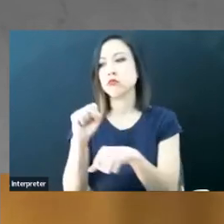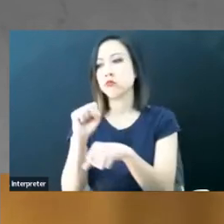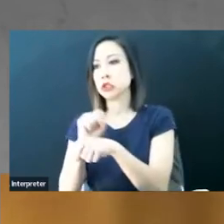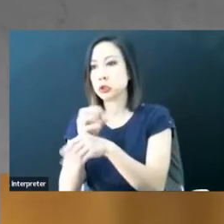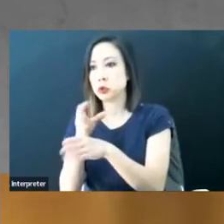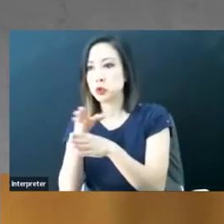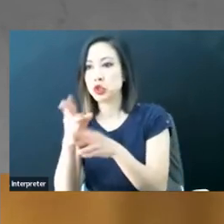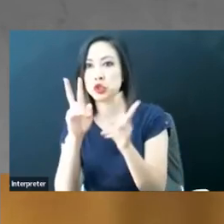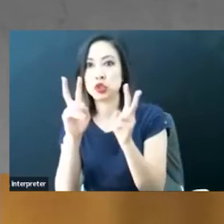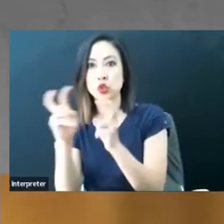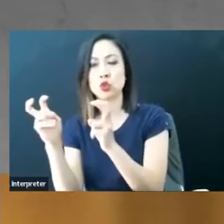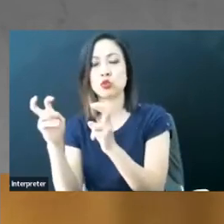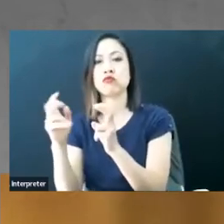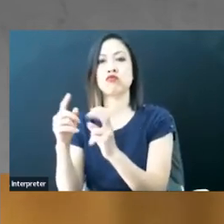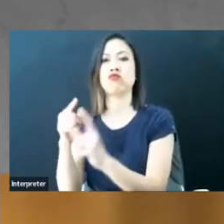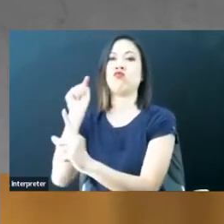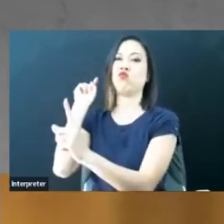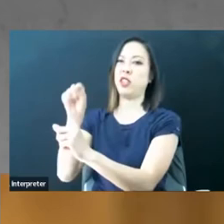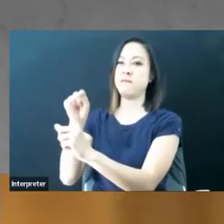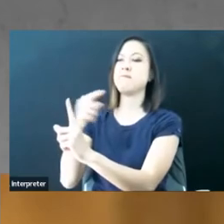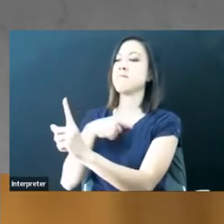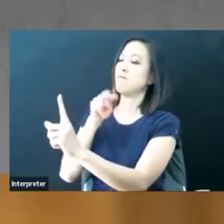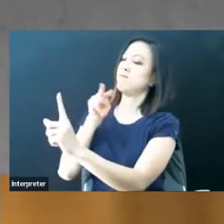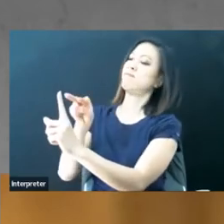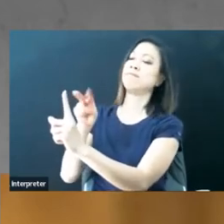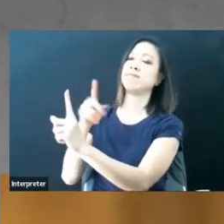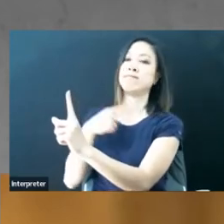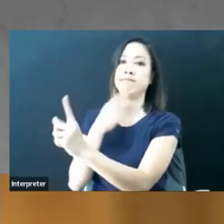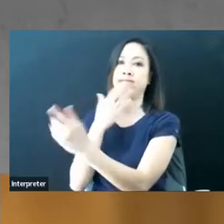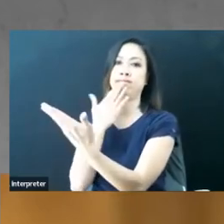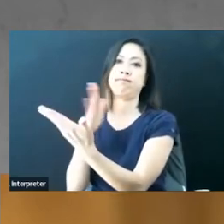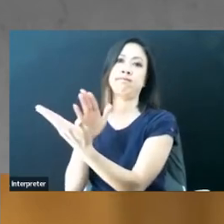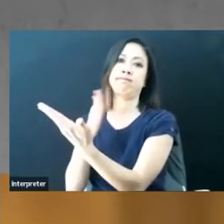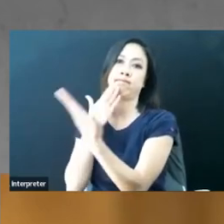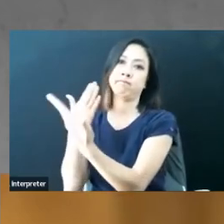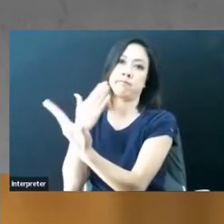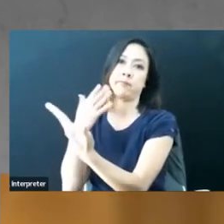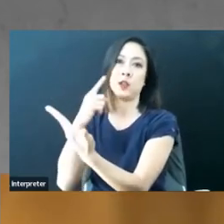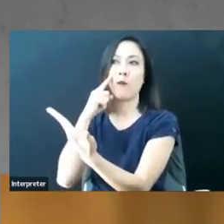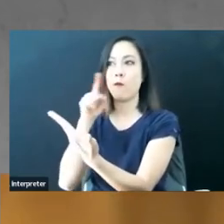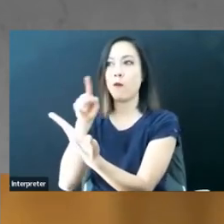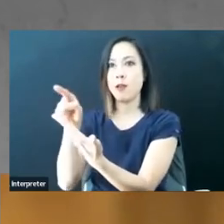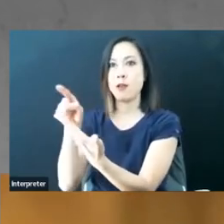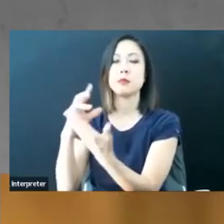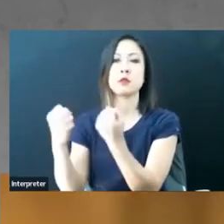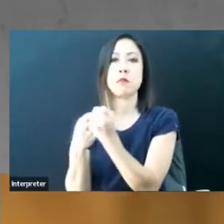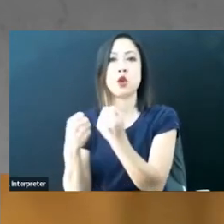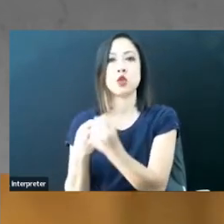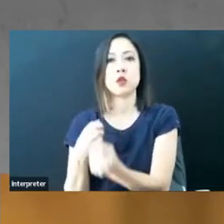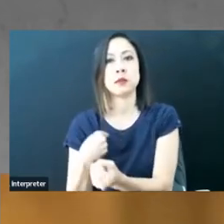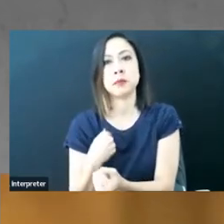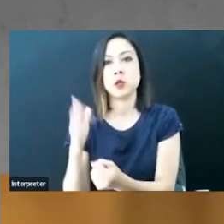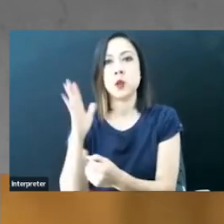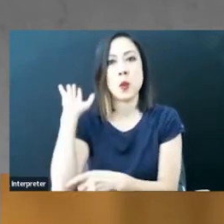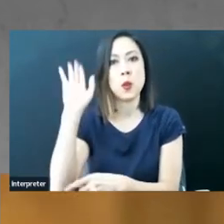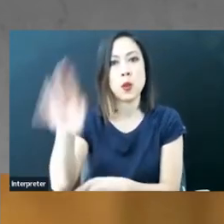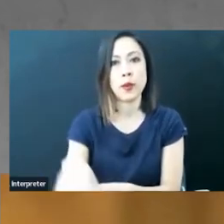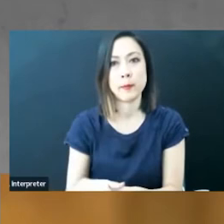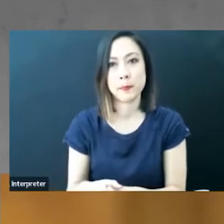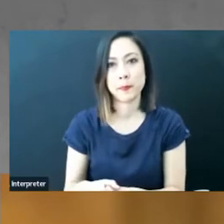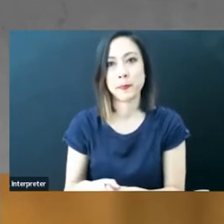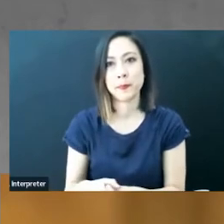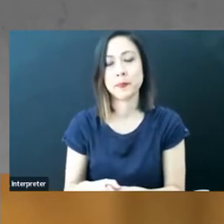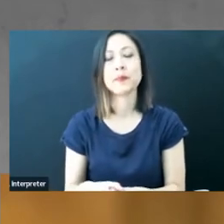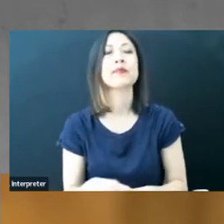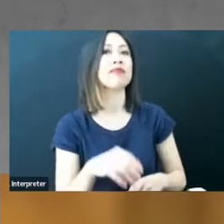as one of the many people who I credit as being a sponsor along the way. So many of the women who participate in this